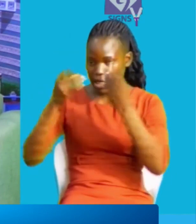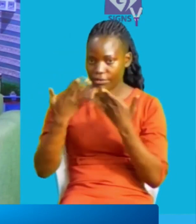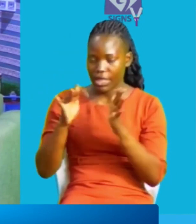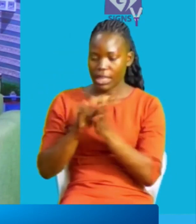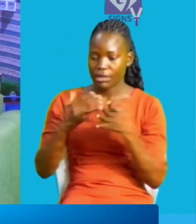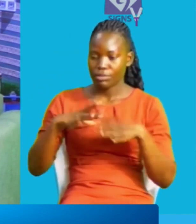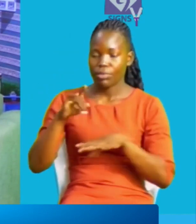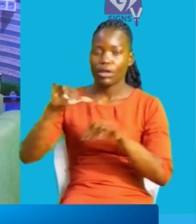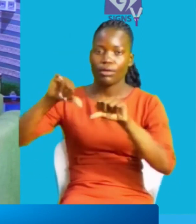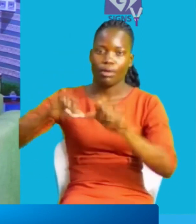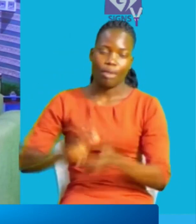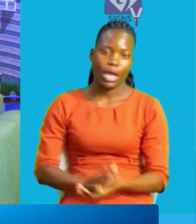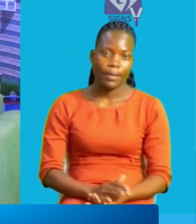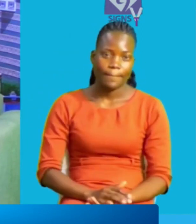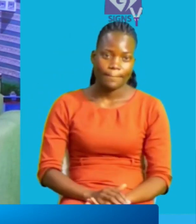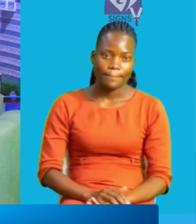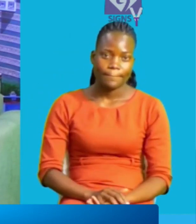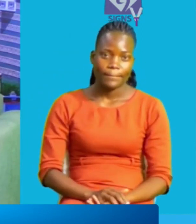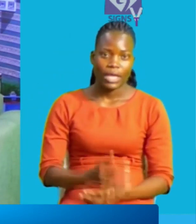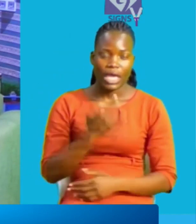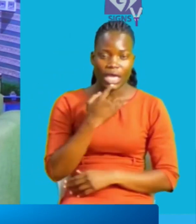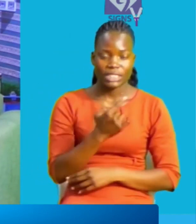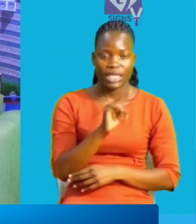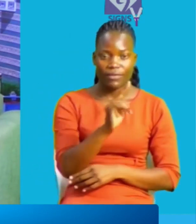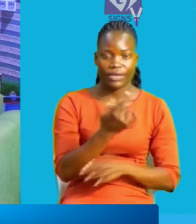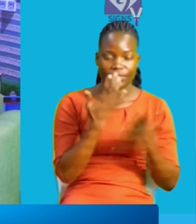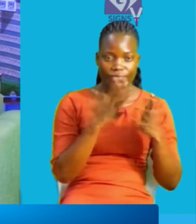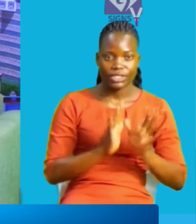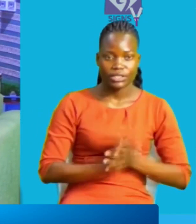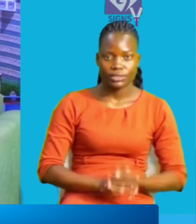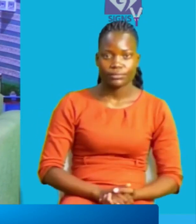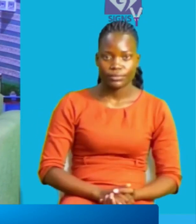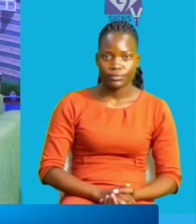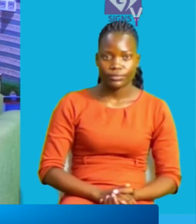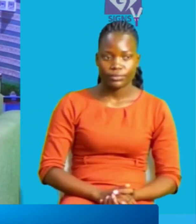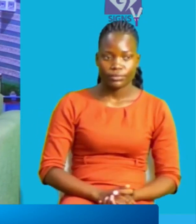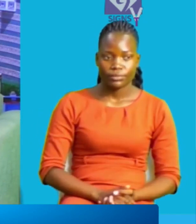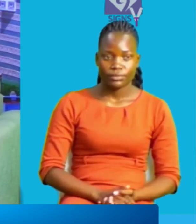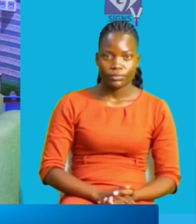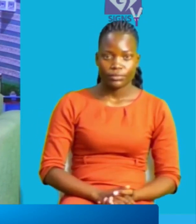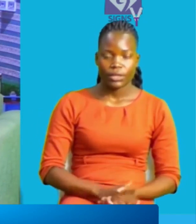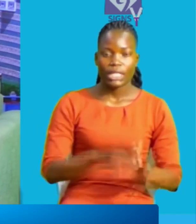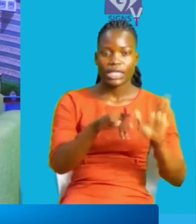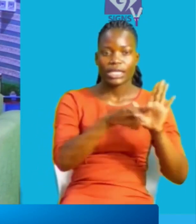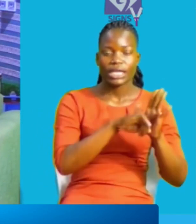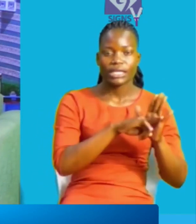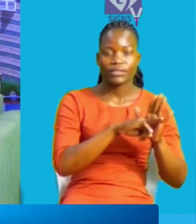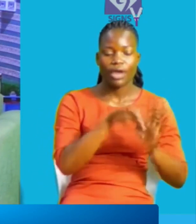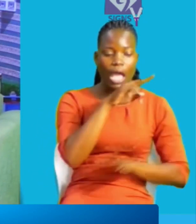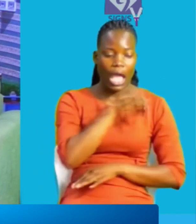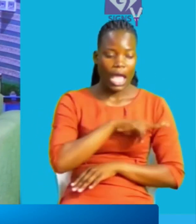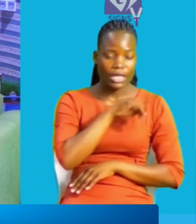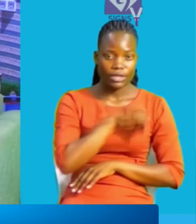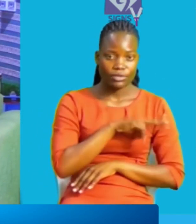just decided how watu wanakuwaga wabaya? Vile nilisema ya kwanza ya kwamba the